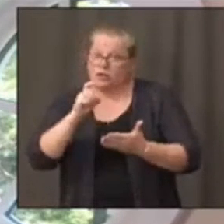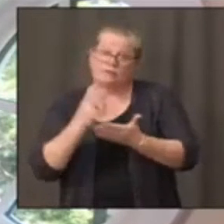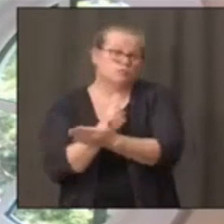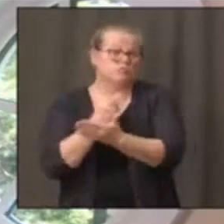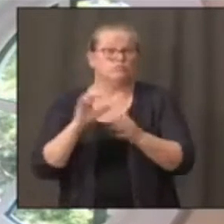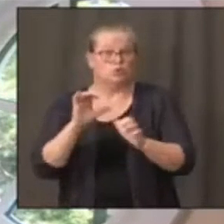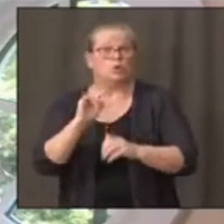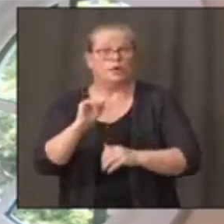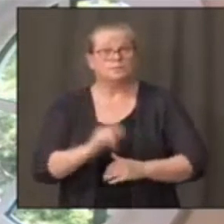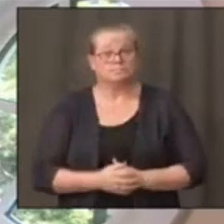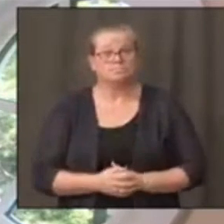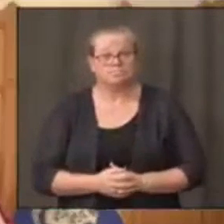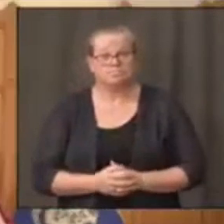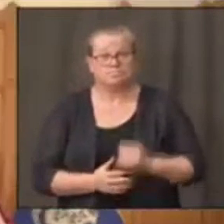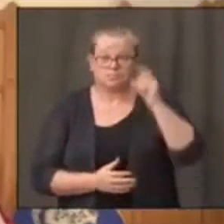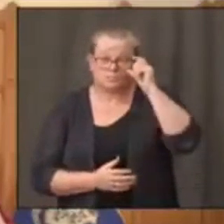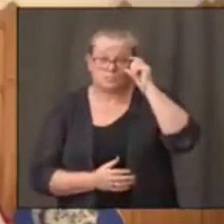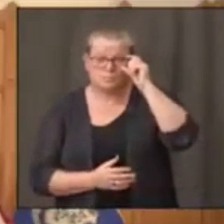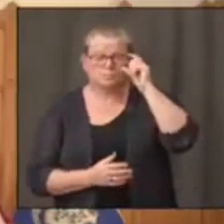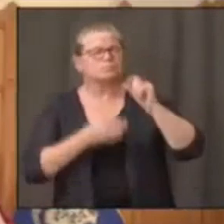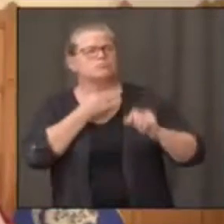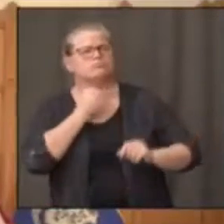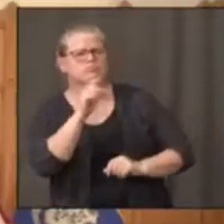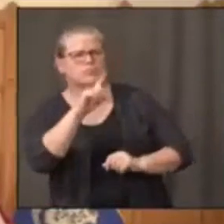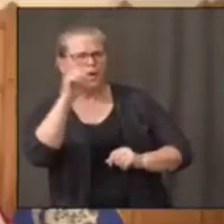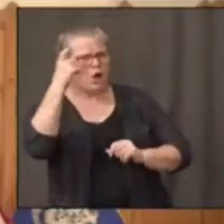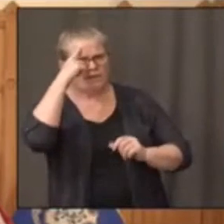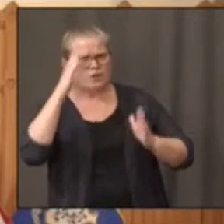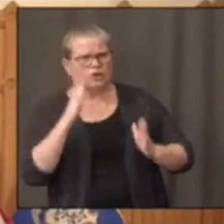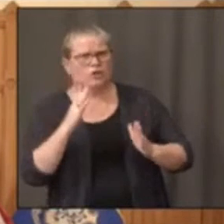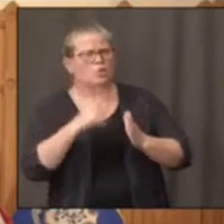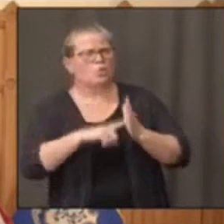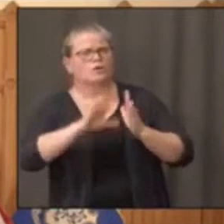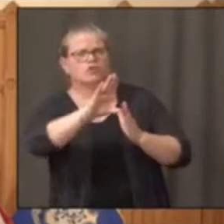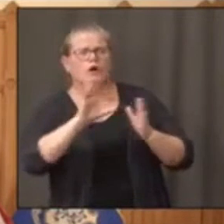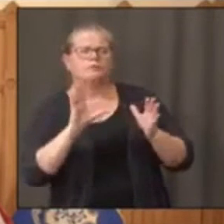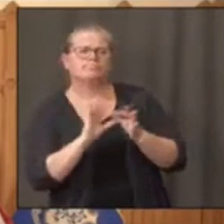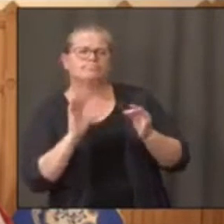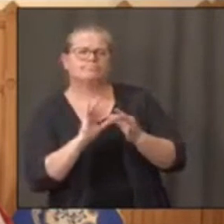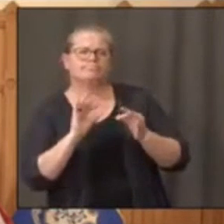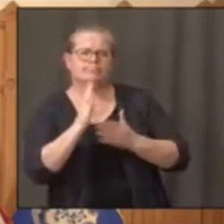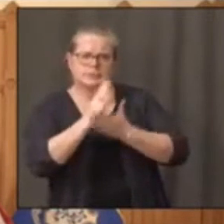And Governor, what do you have to say to folks that are still concerned that